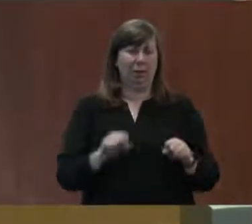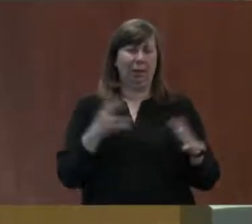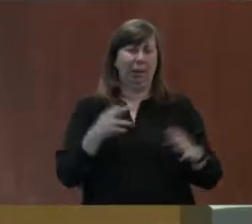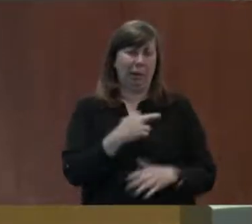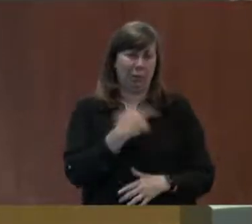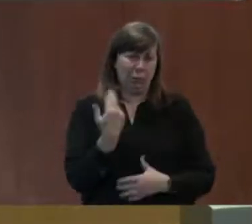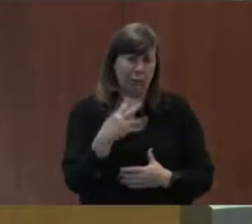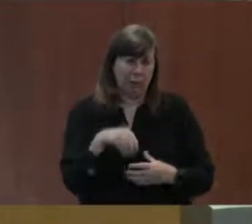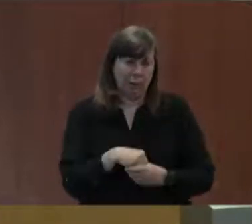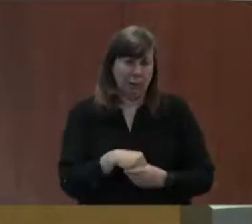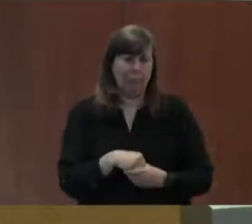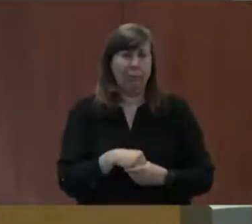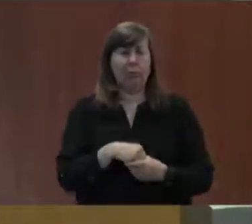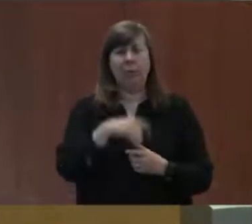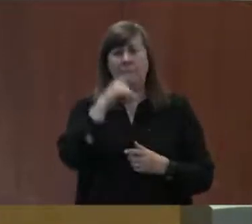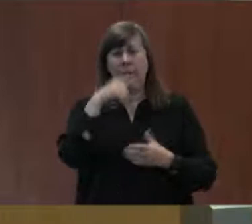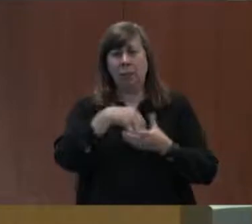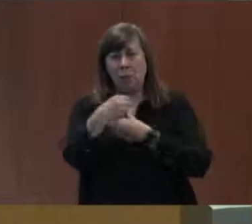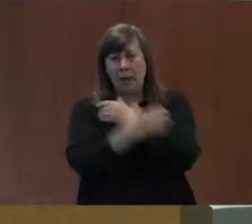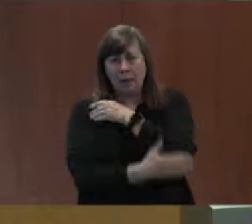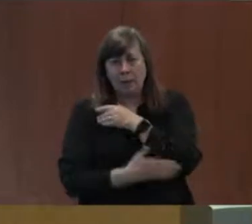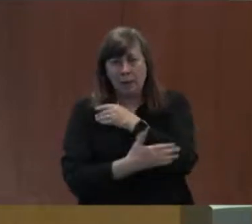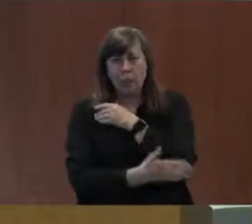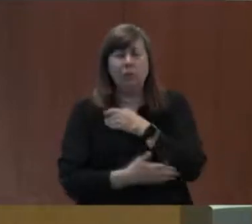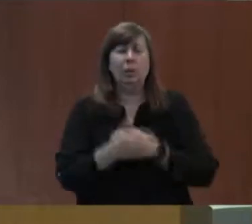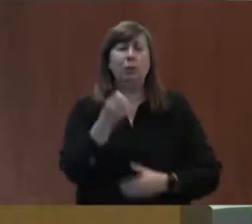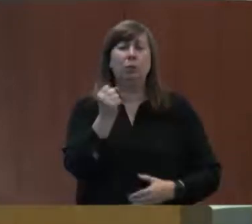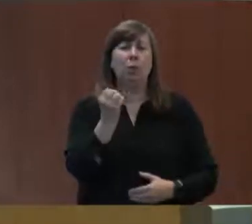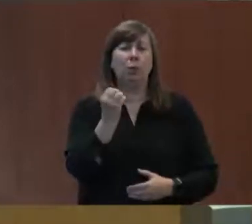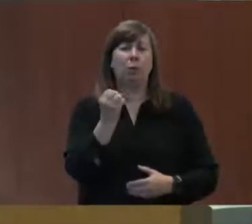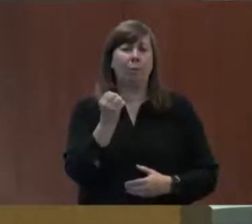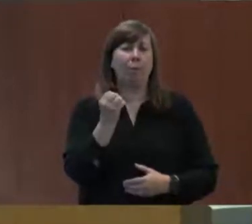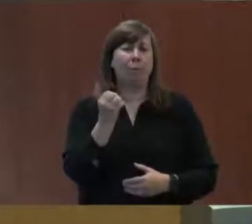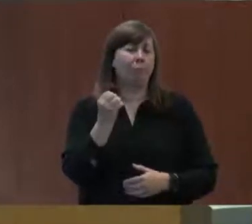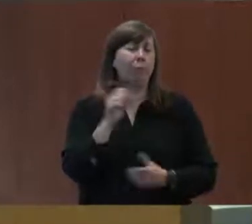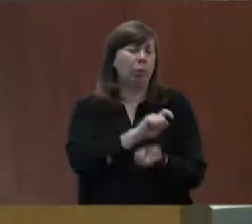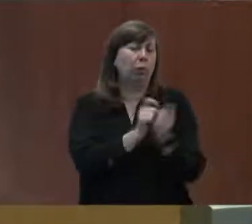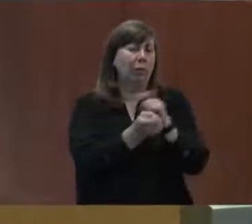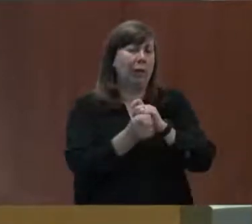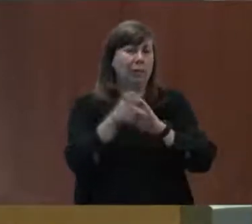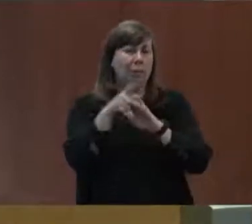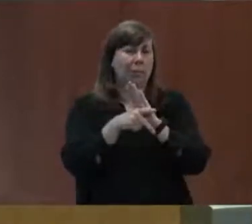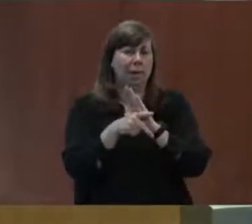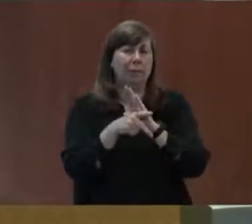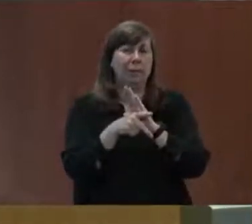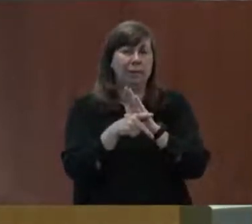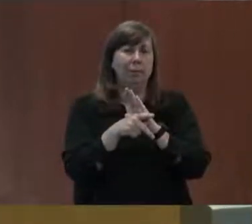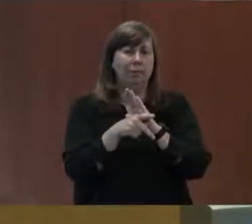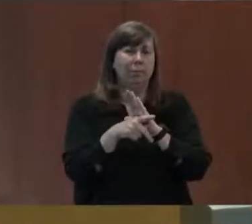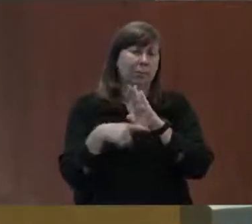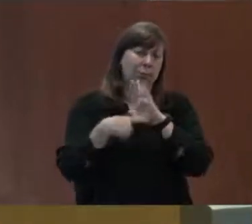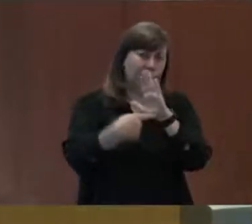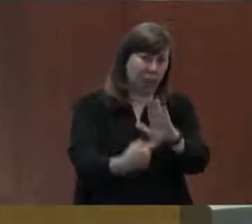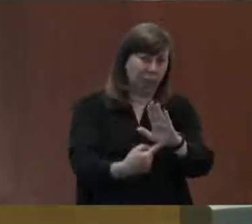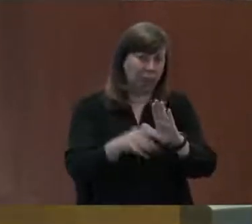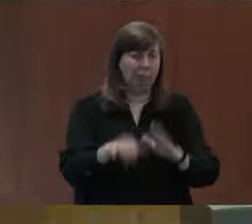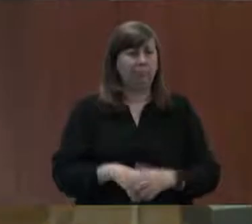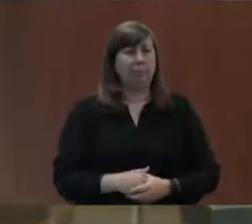risk involved with allowing kids to go out of country, and so we're revising the policy to update that.